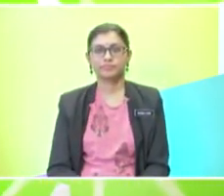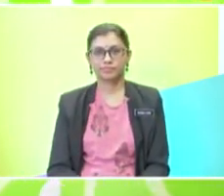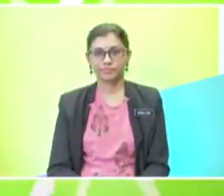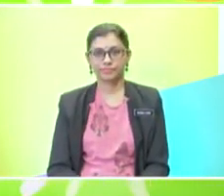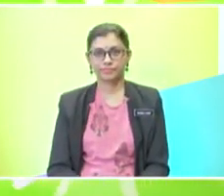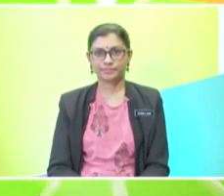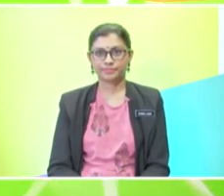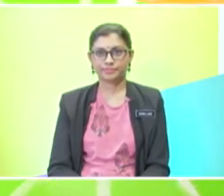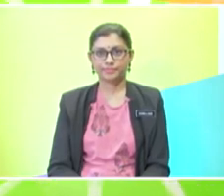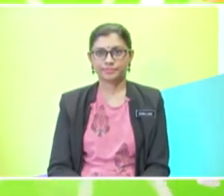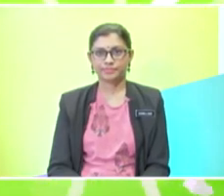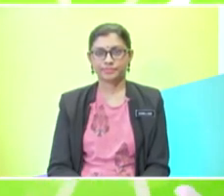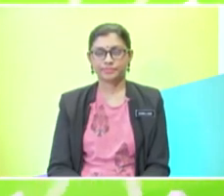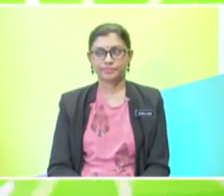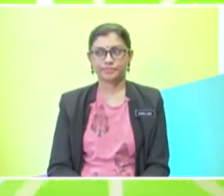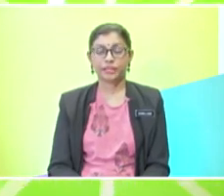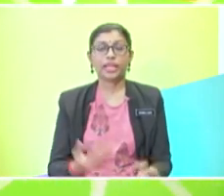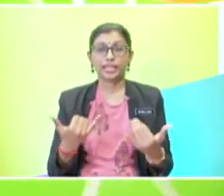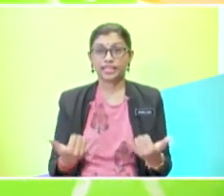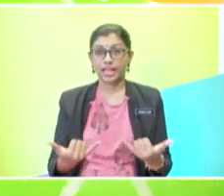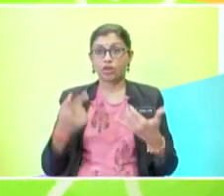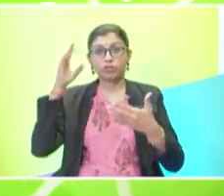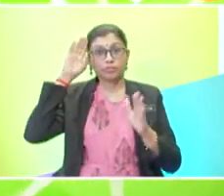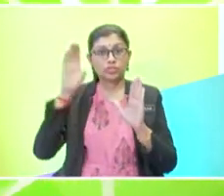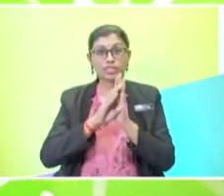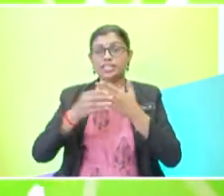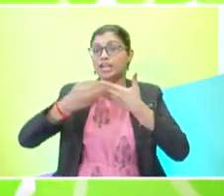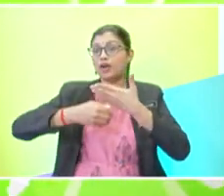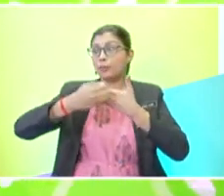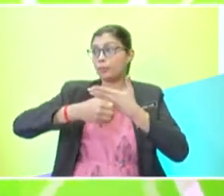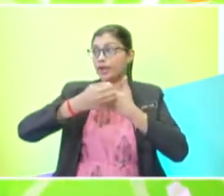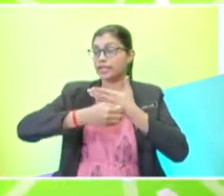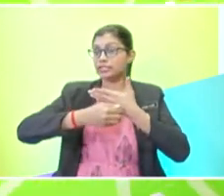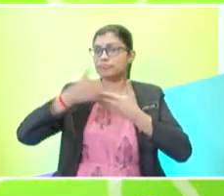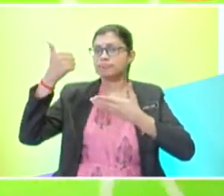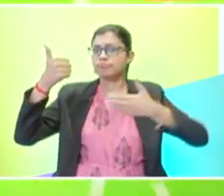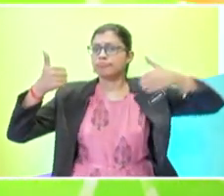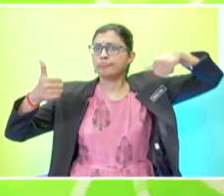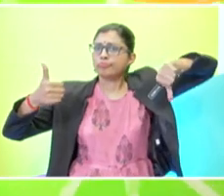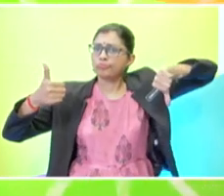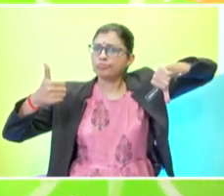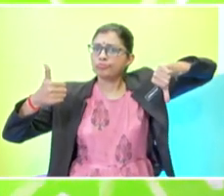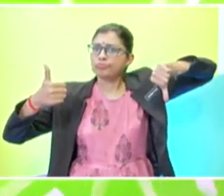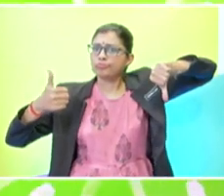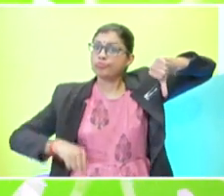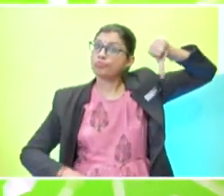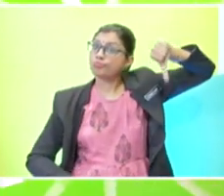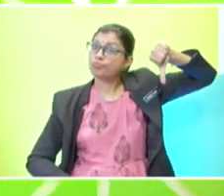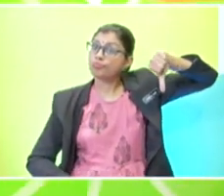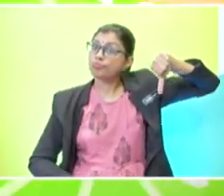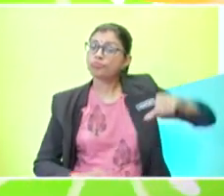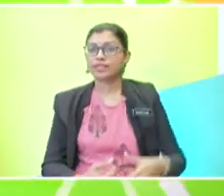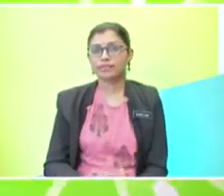Aisha, this is a picture of a bread. Okay, this is a picture of bread. Now, do you like bread?